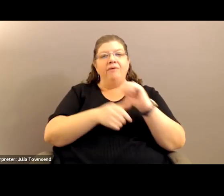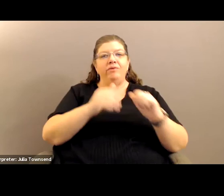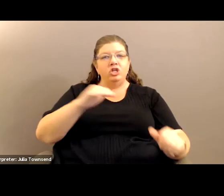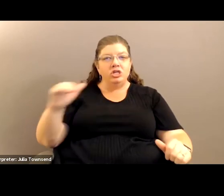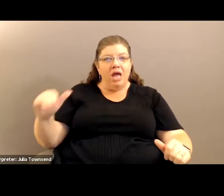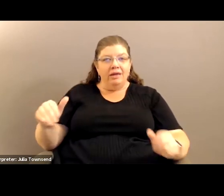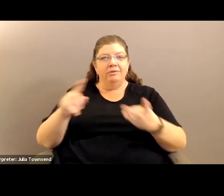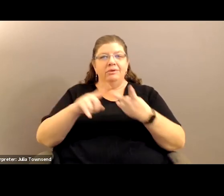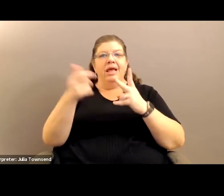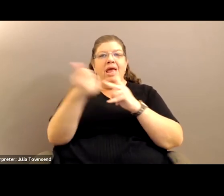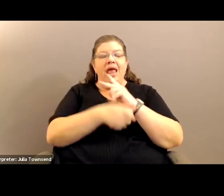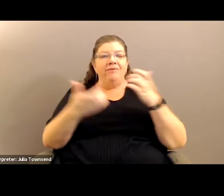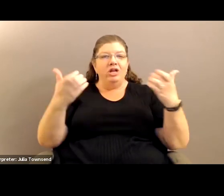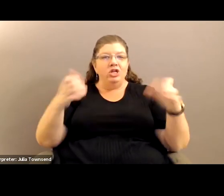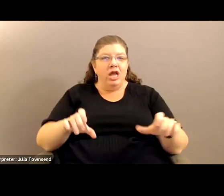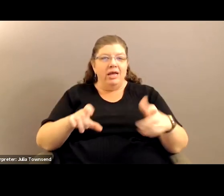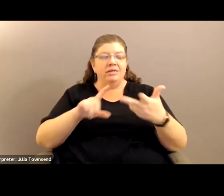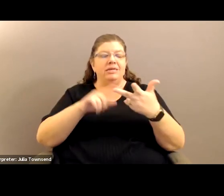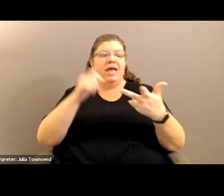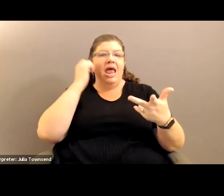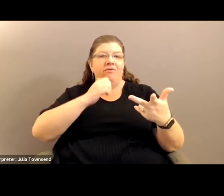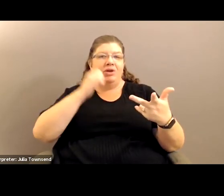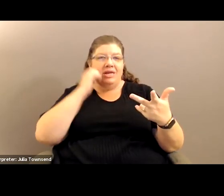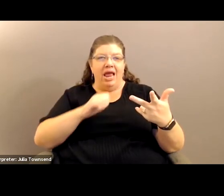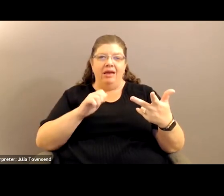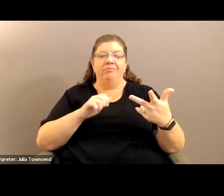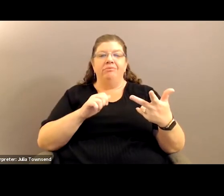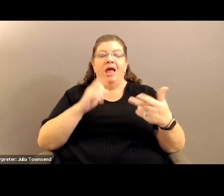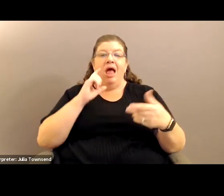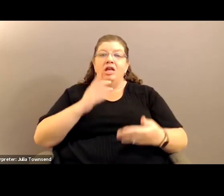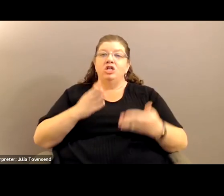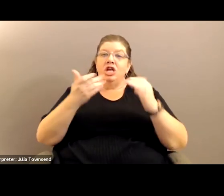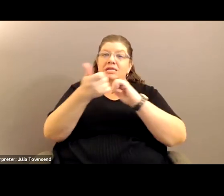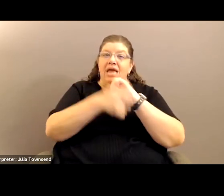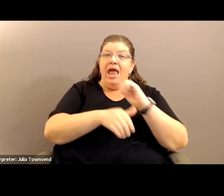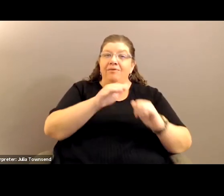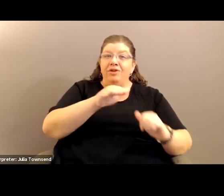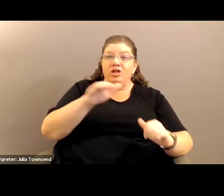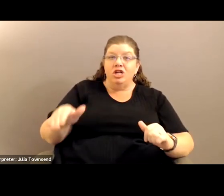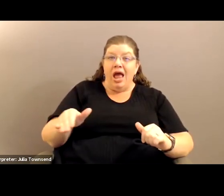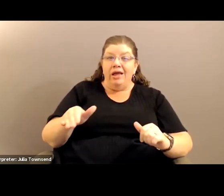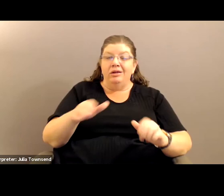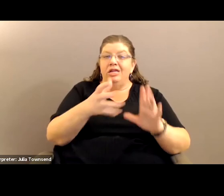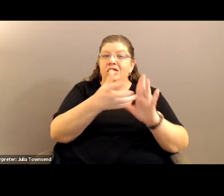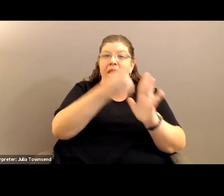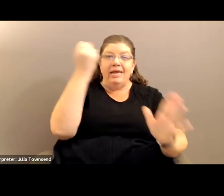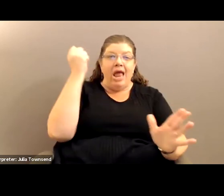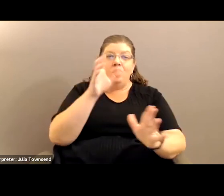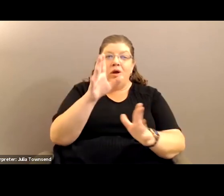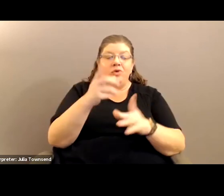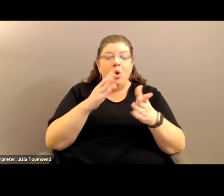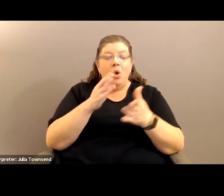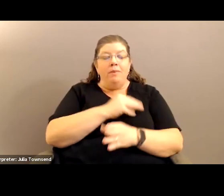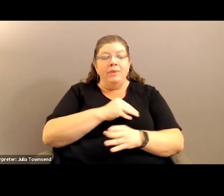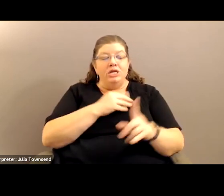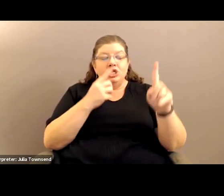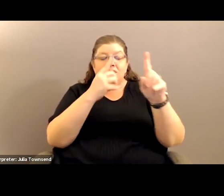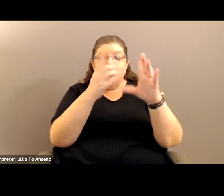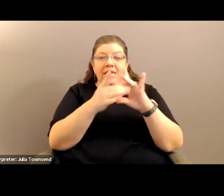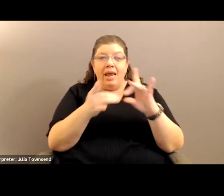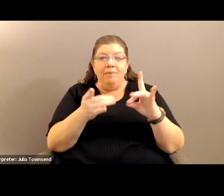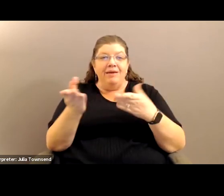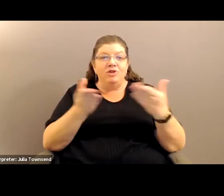every chance every day i suggest every child should be taken out of your mission statement because if you were really serving every